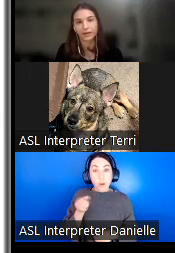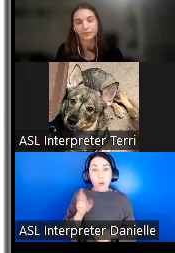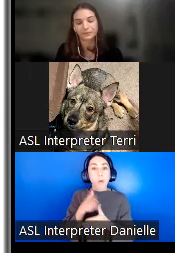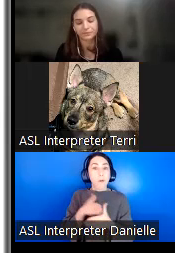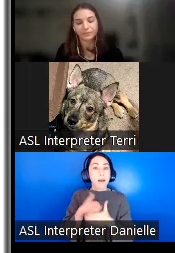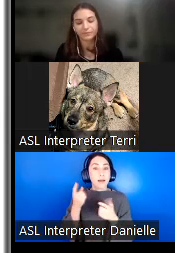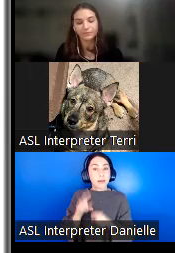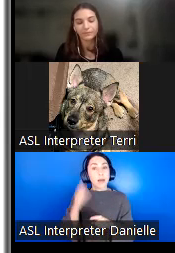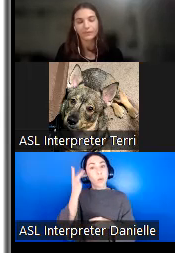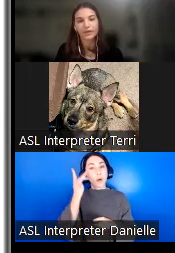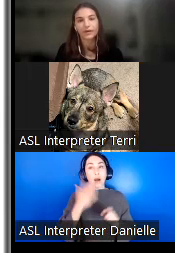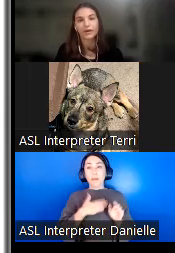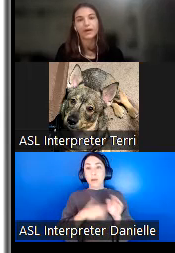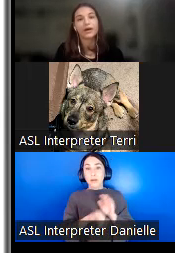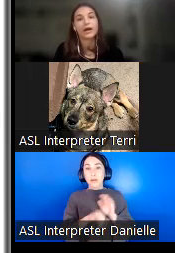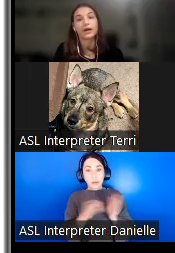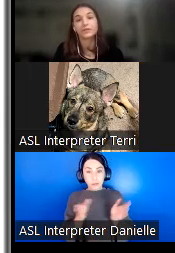their identity.